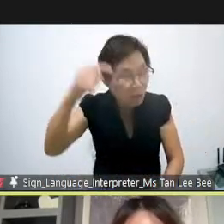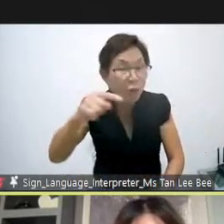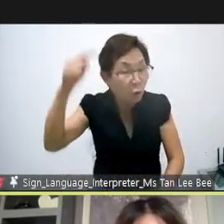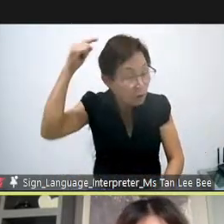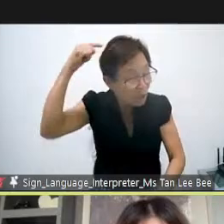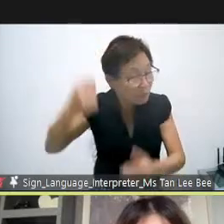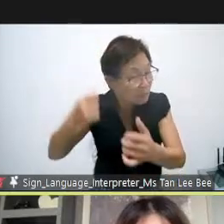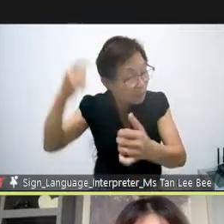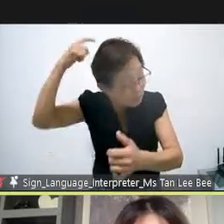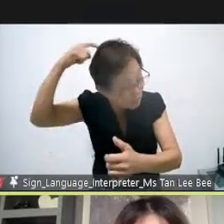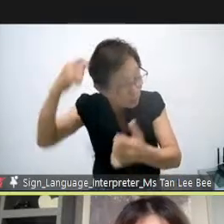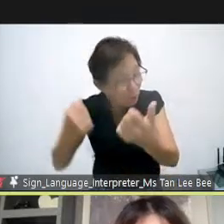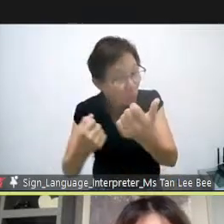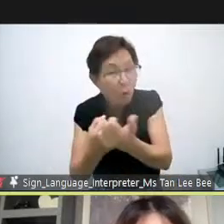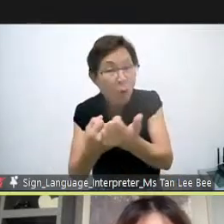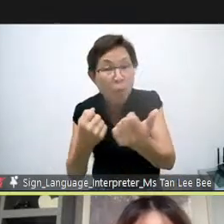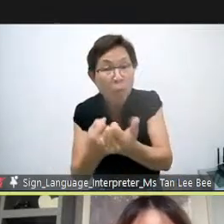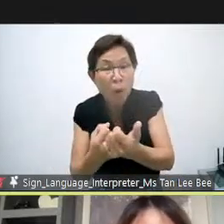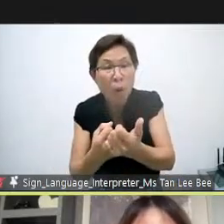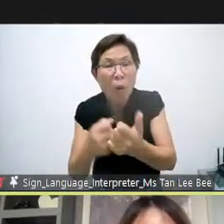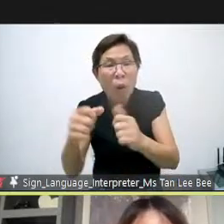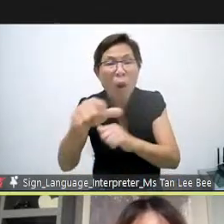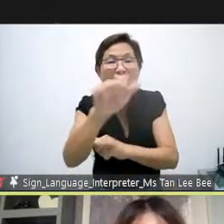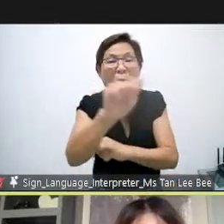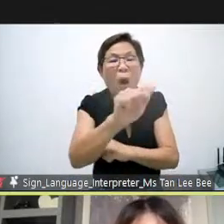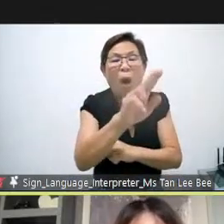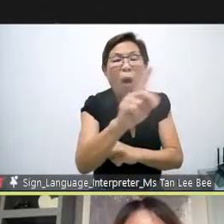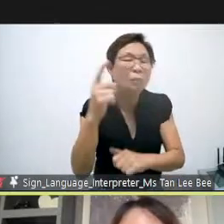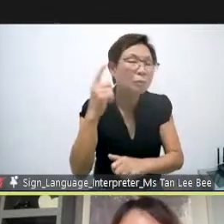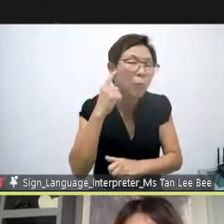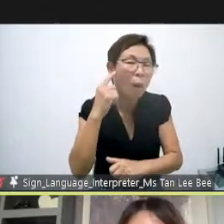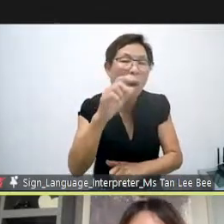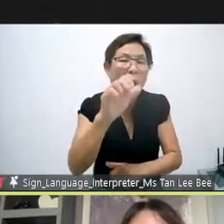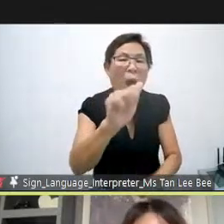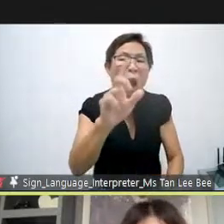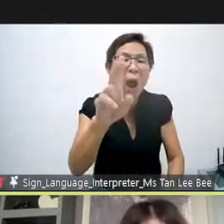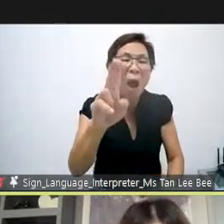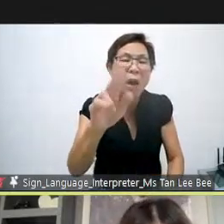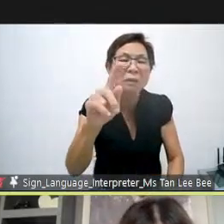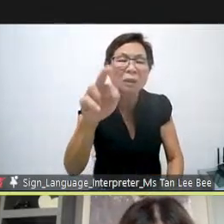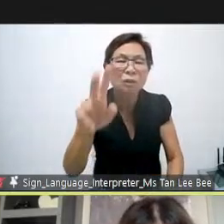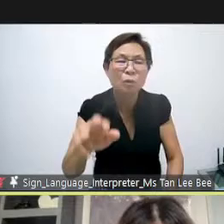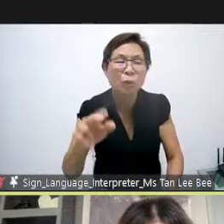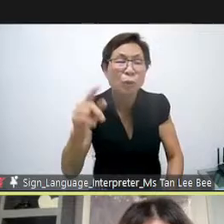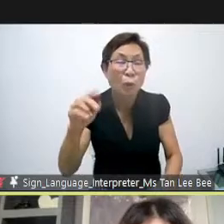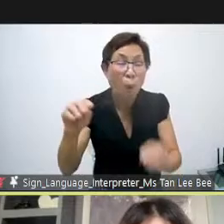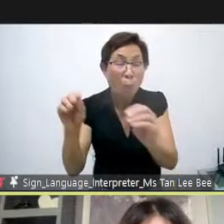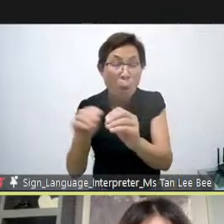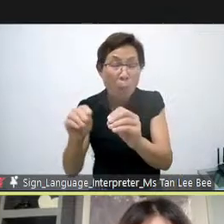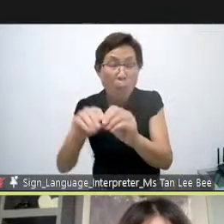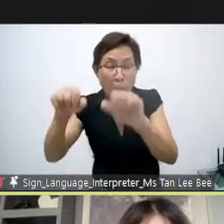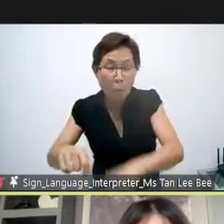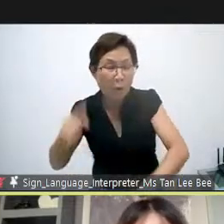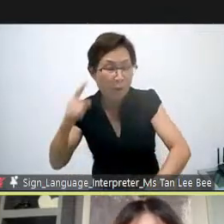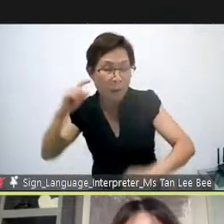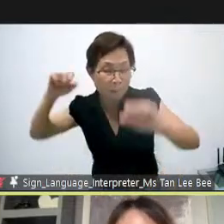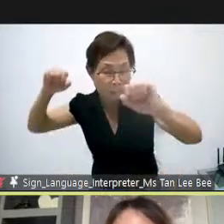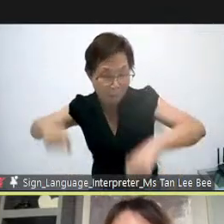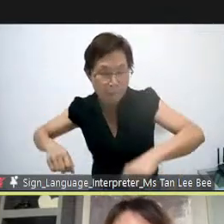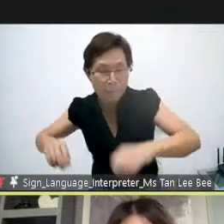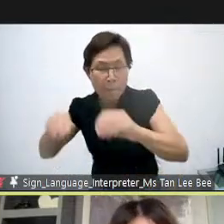support the auditory cortex to amplify the hearing ability. We also ran